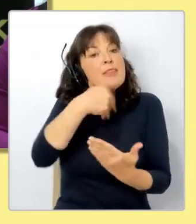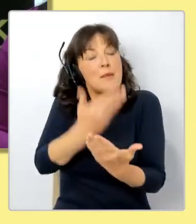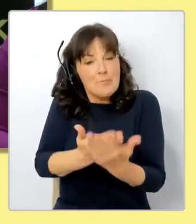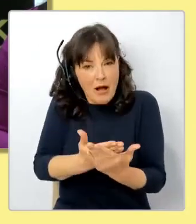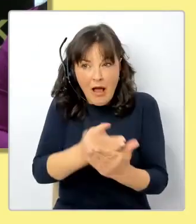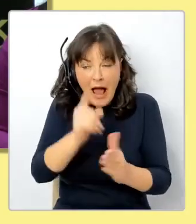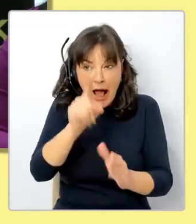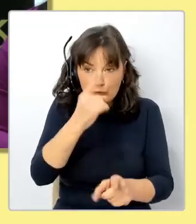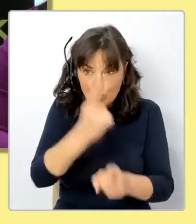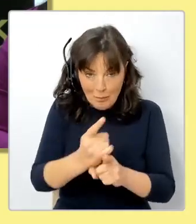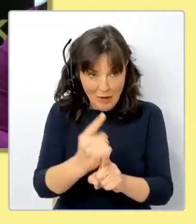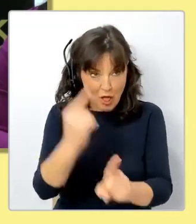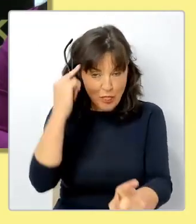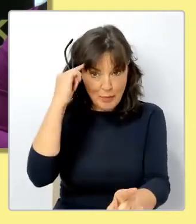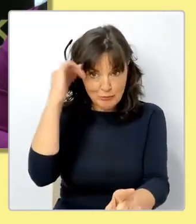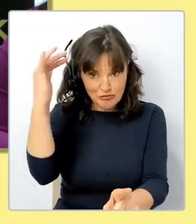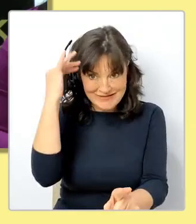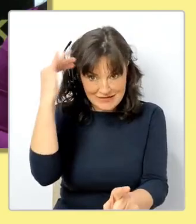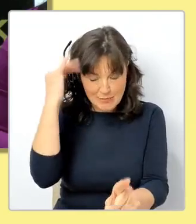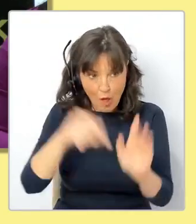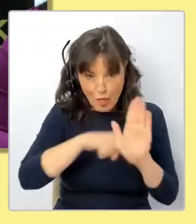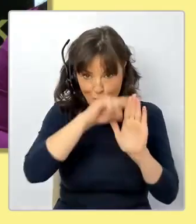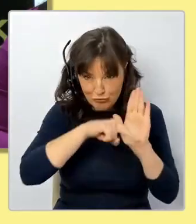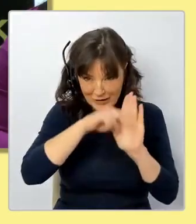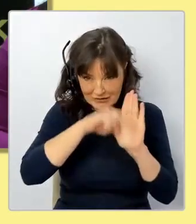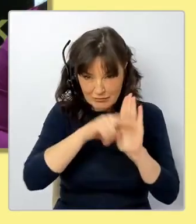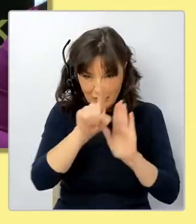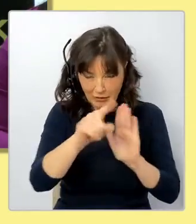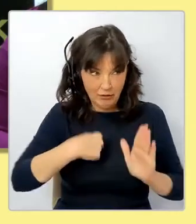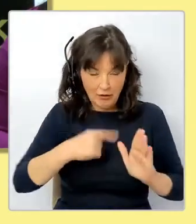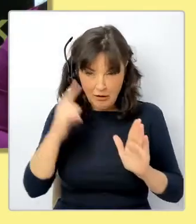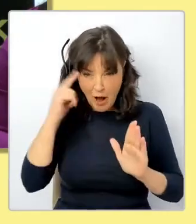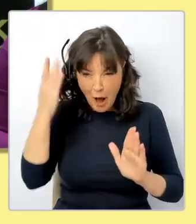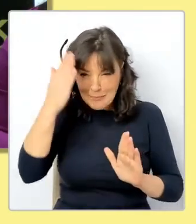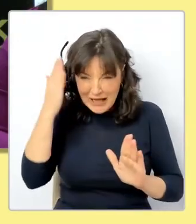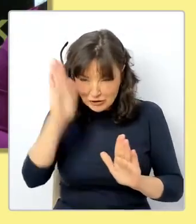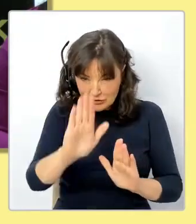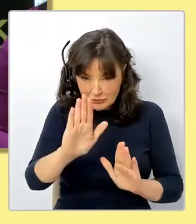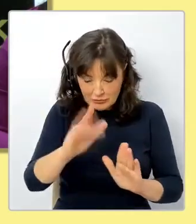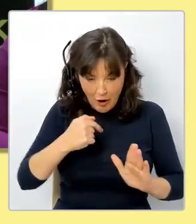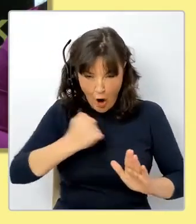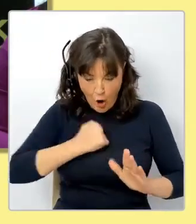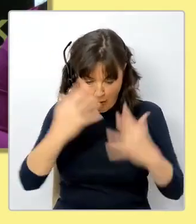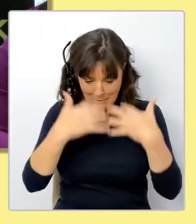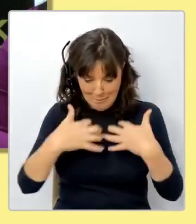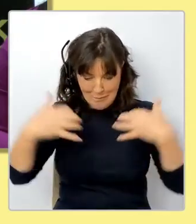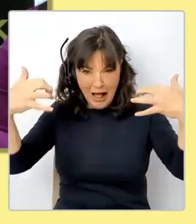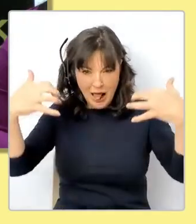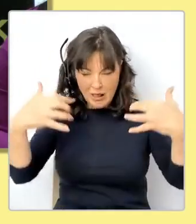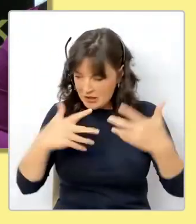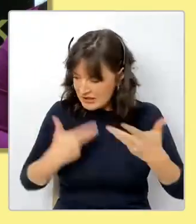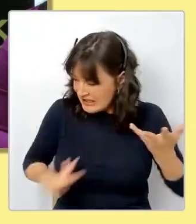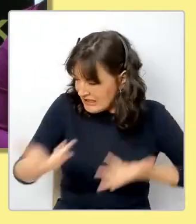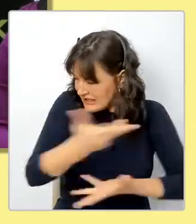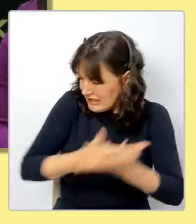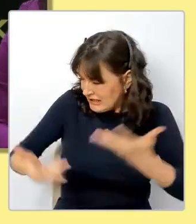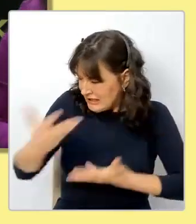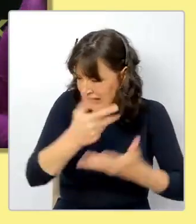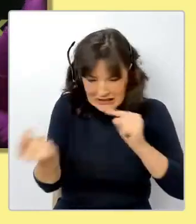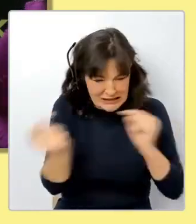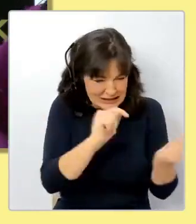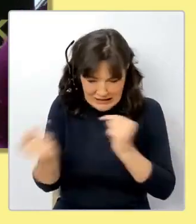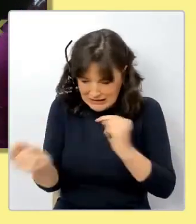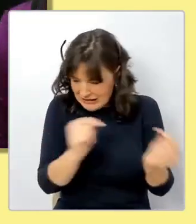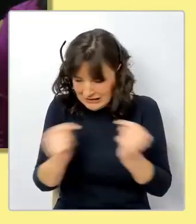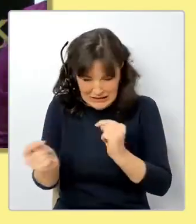our Scottish Parliament and the Secretary of State for Scotland, the Cabinet's man in Scotland, can think that he can strike a